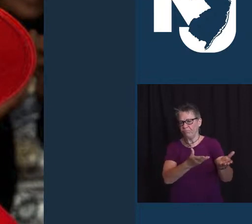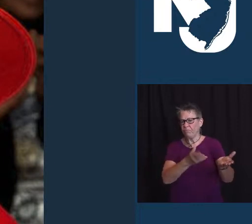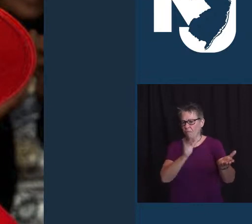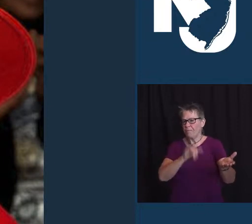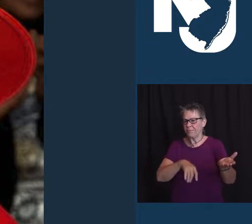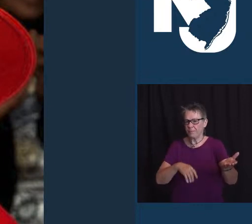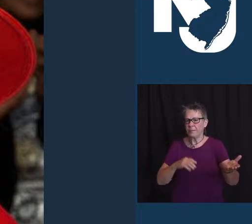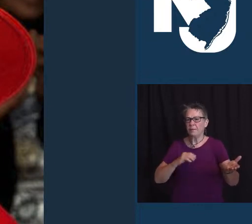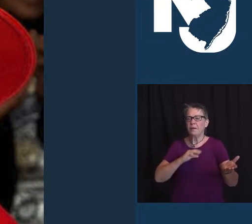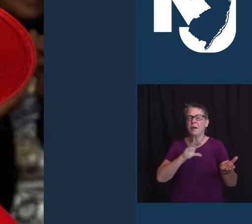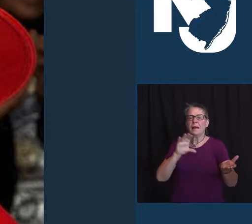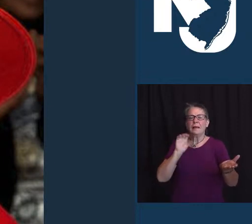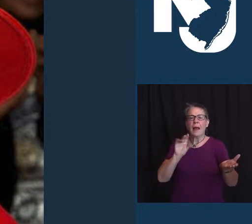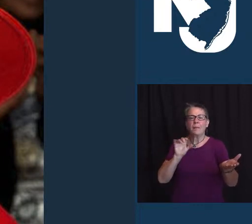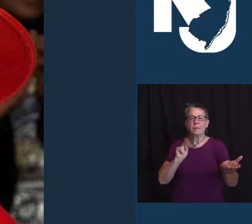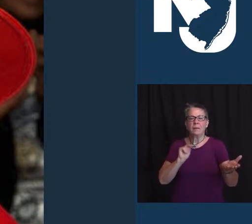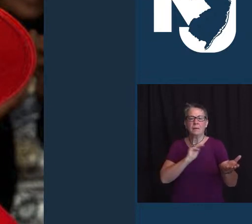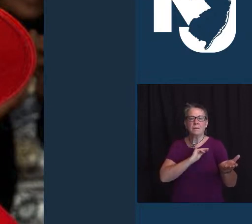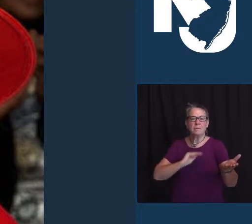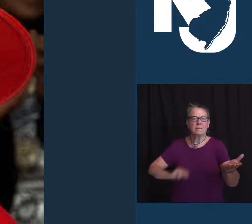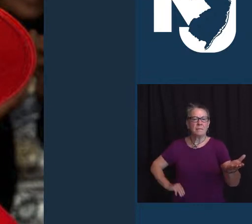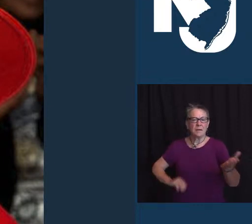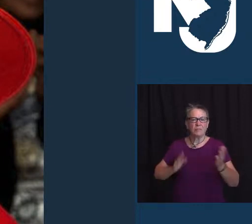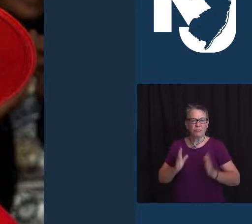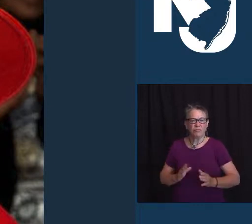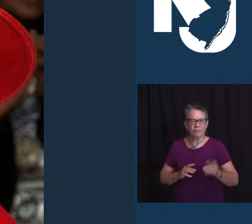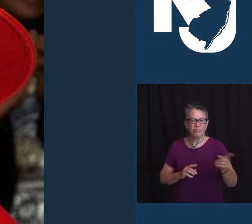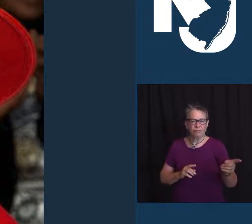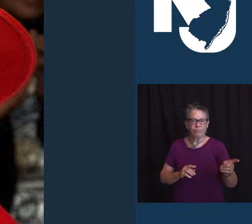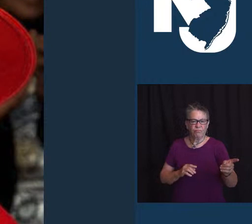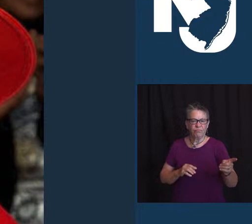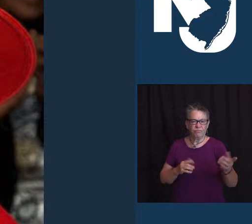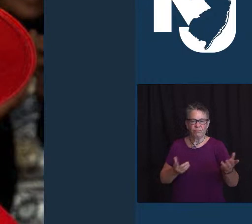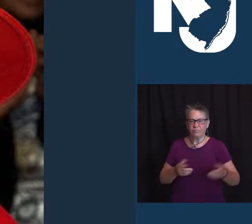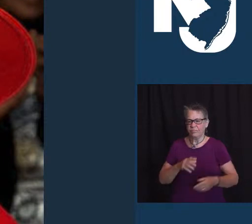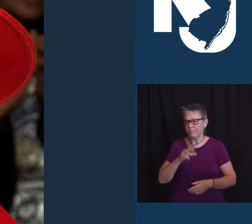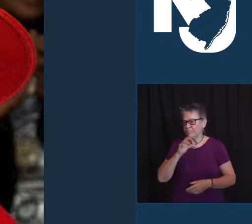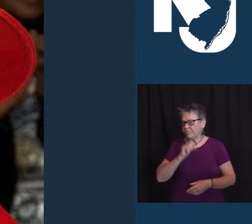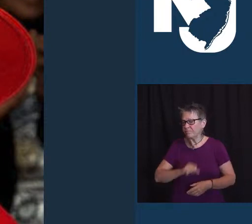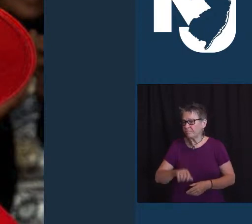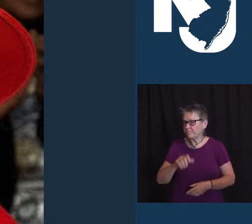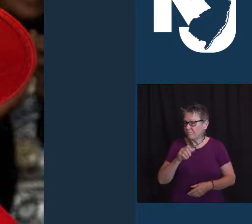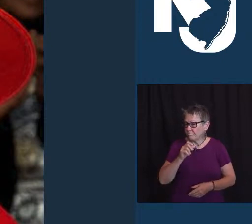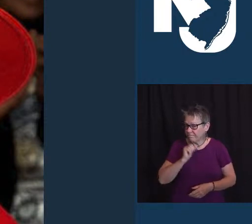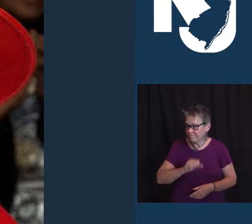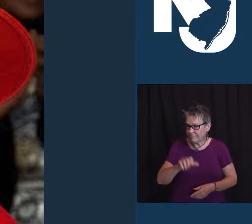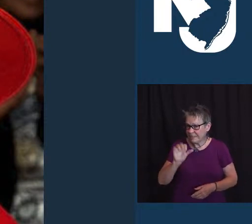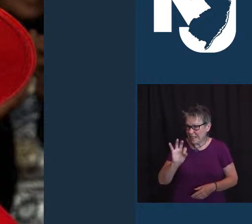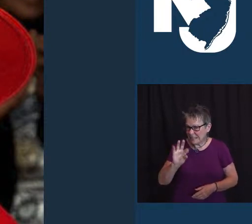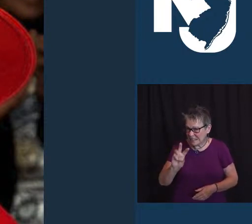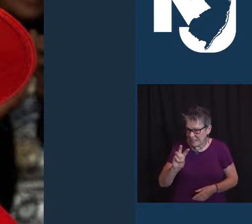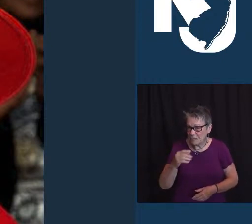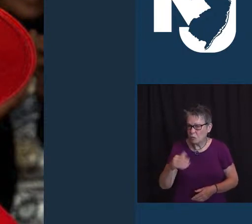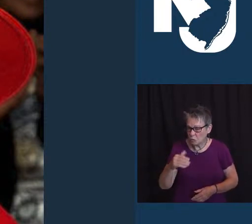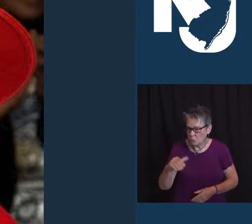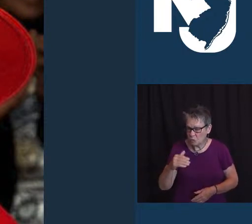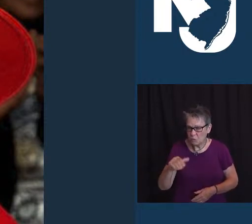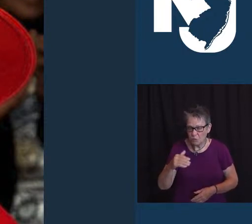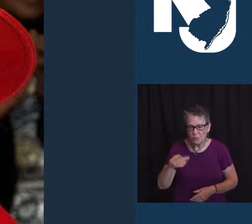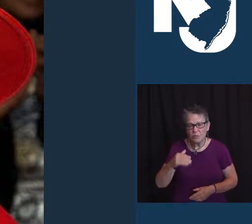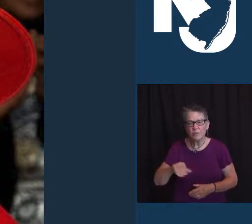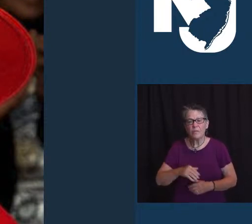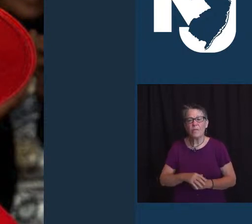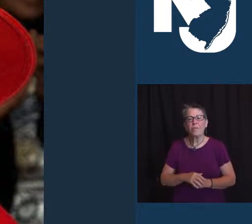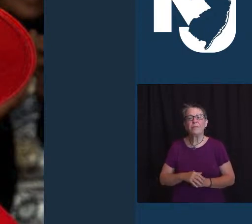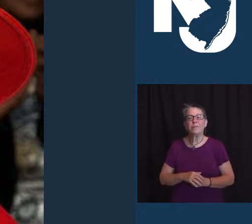who passed away this weekend at the age of 96. She was her city's chief executive for 10 years, but was a community